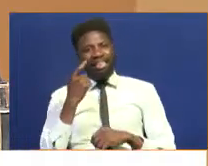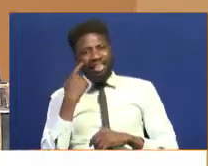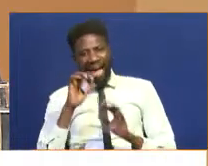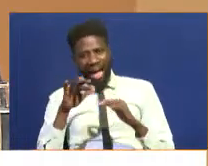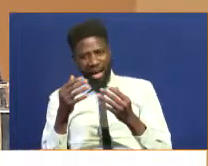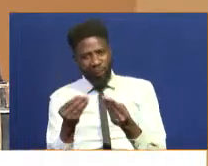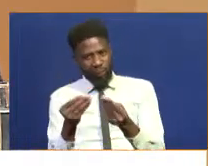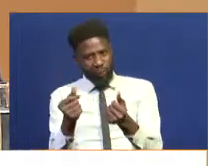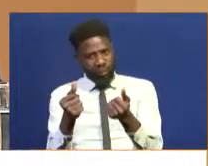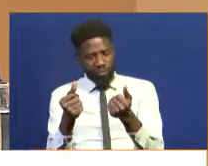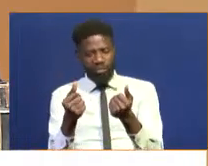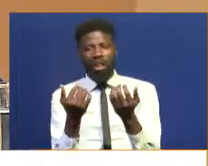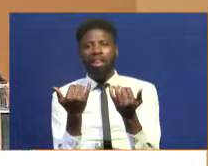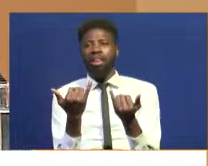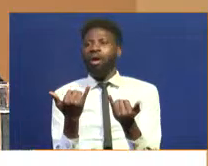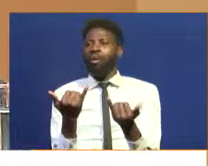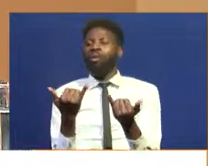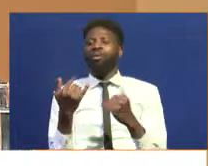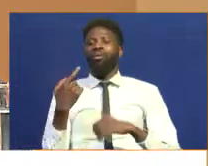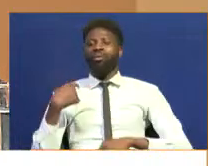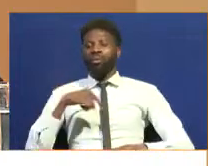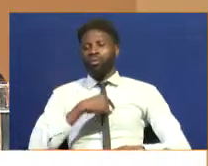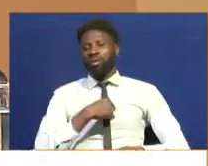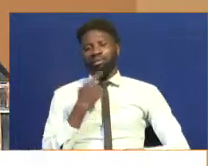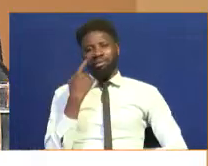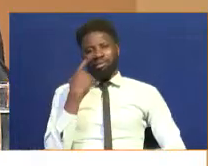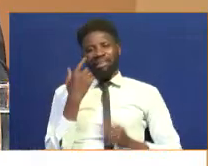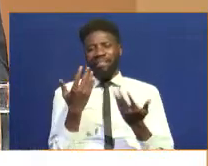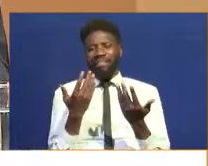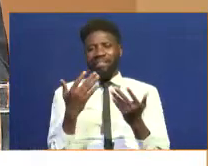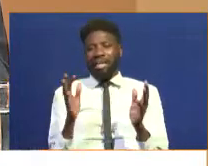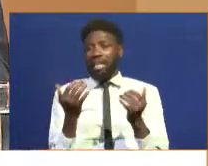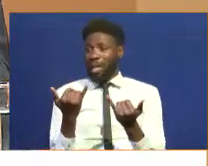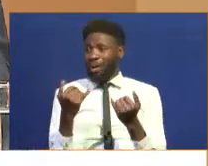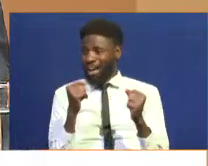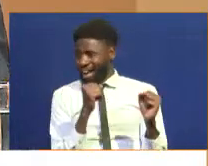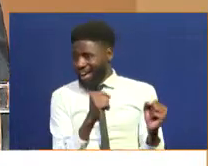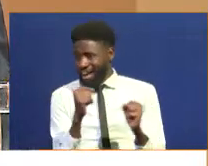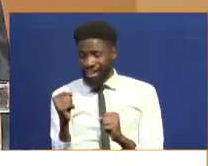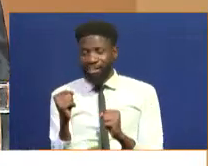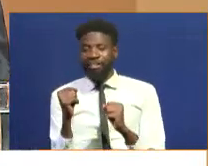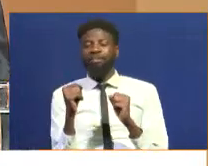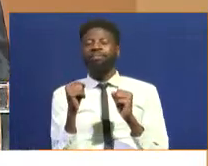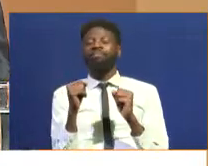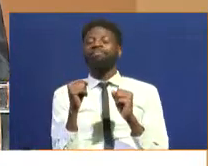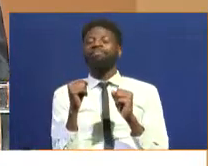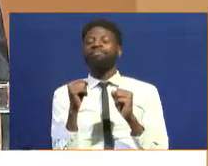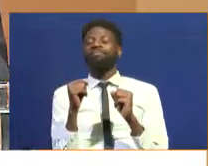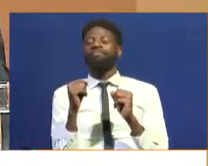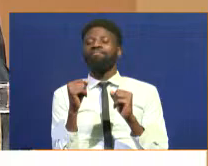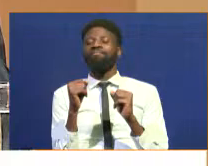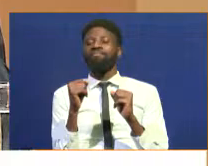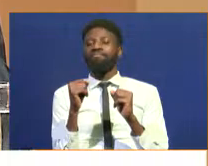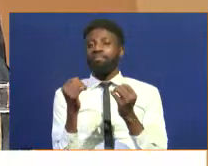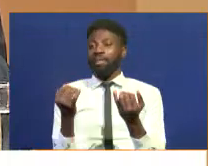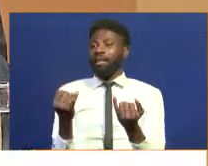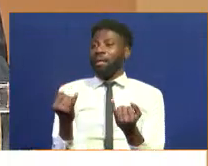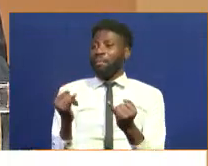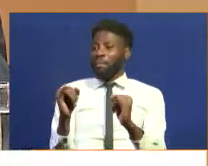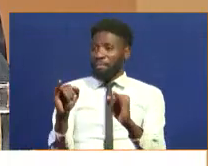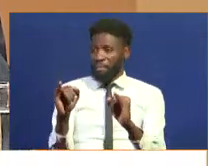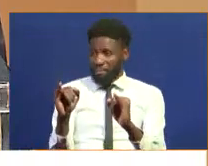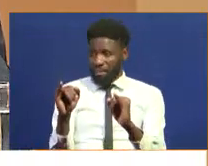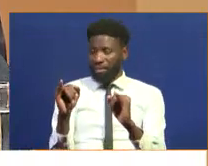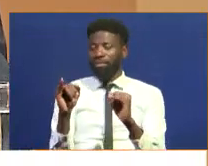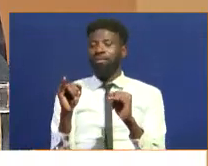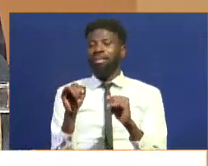have come to realize that, it is very difficult sometimes to implement. And that